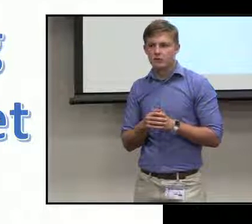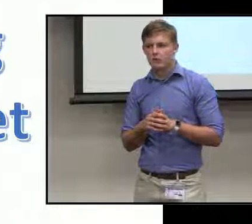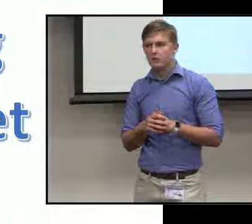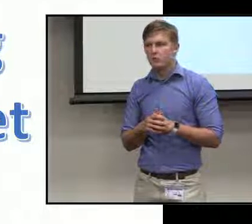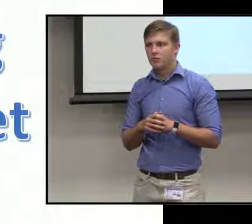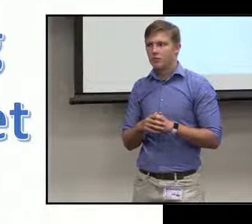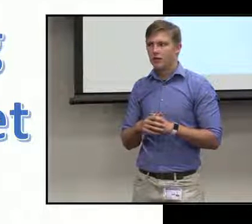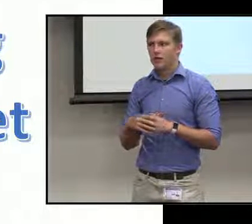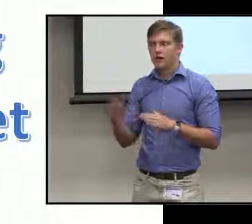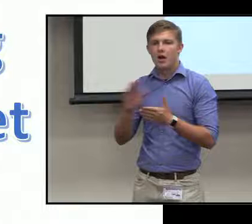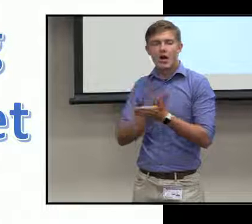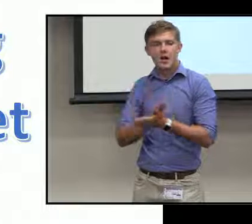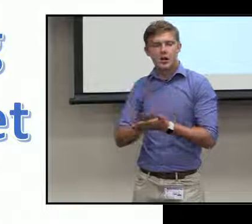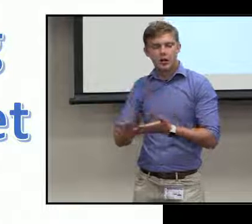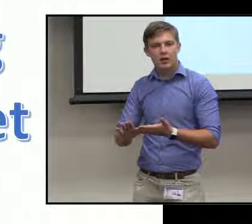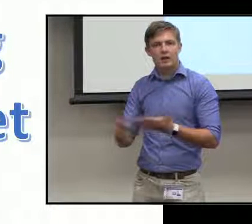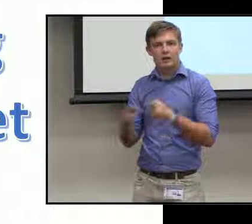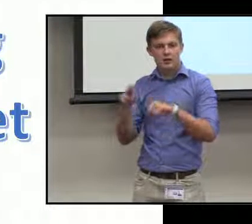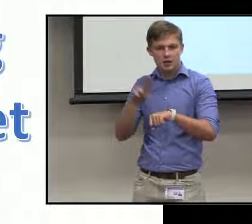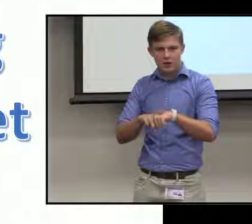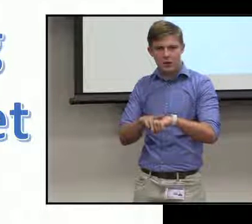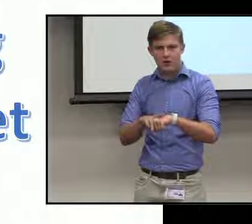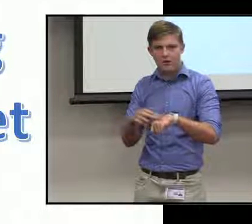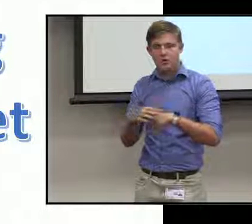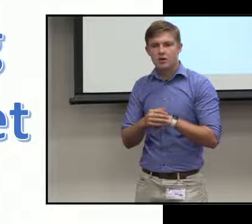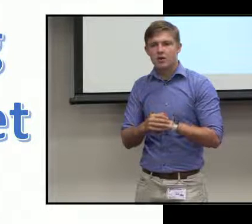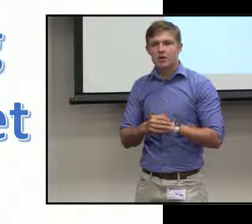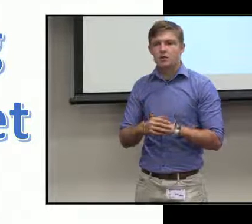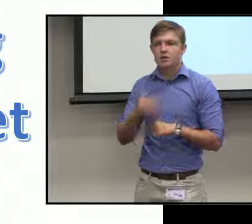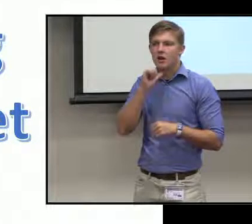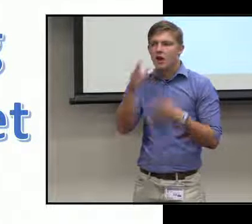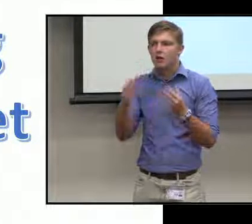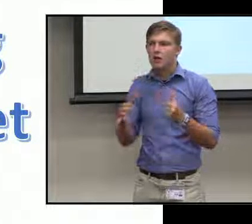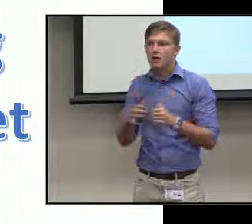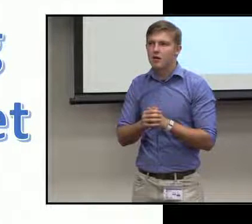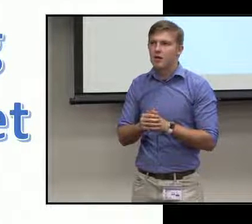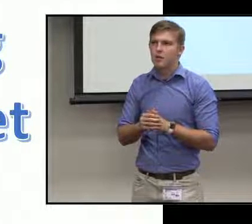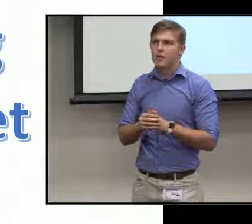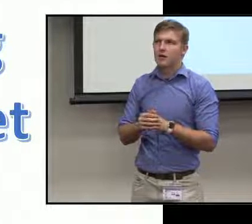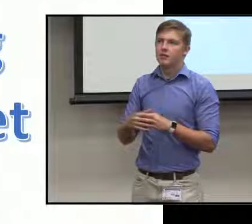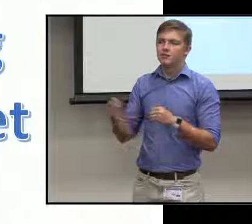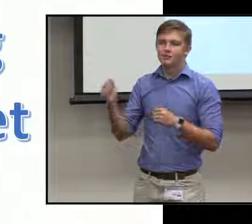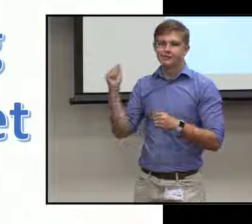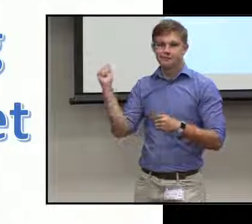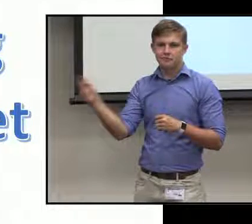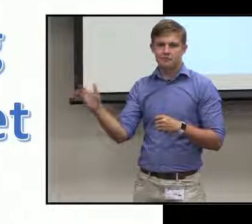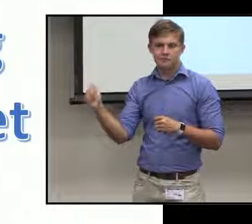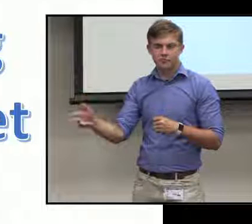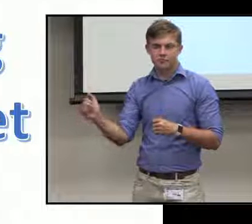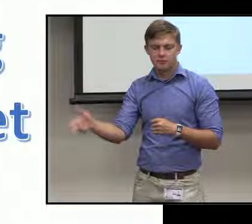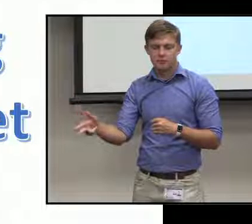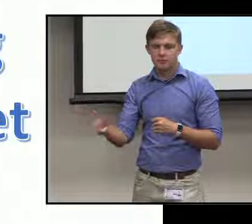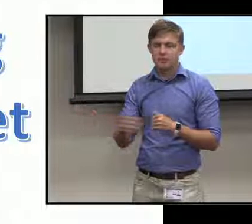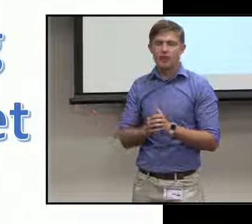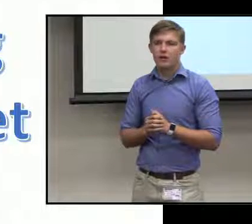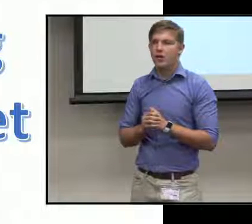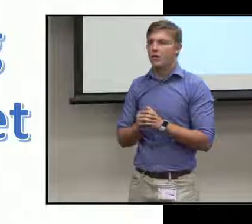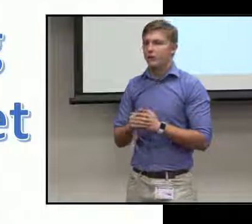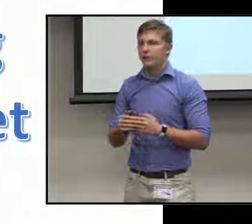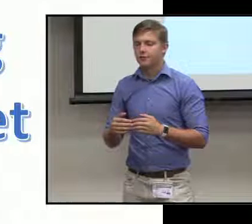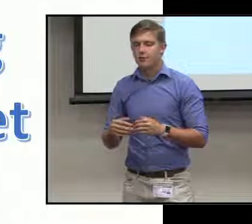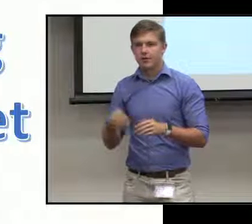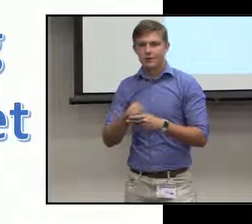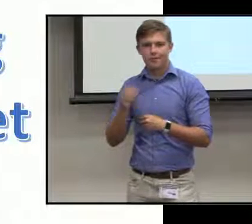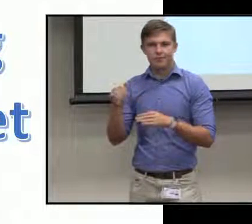ground or an atomic test site. And so Greenpeace, which is a world organization, been around for a long